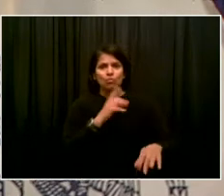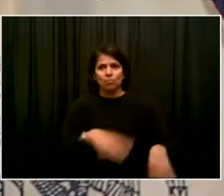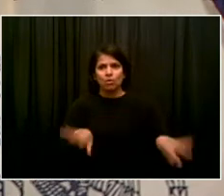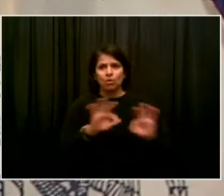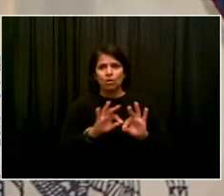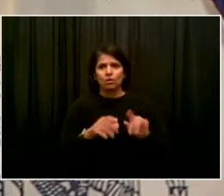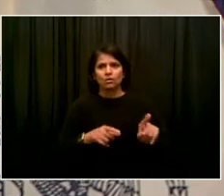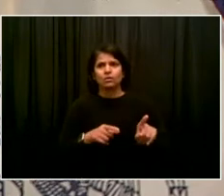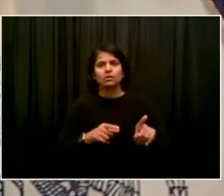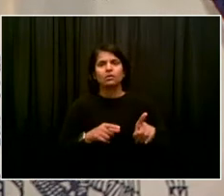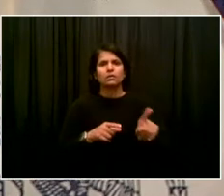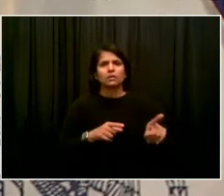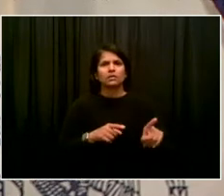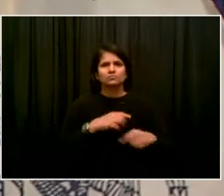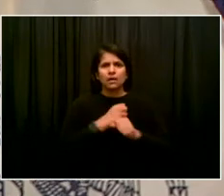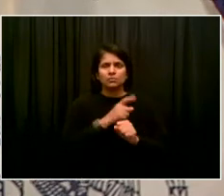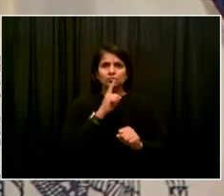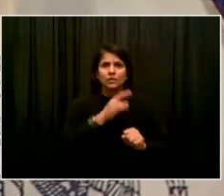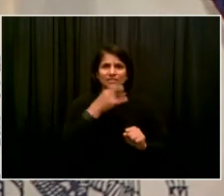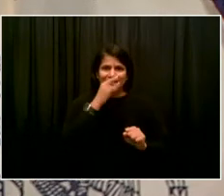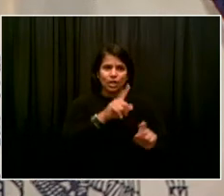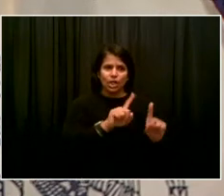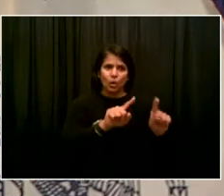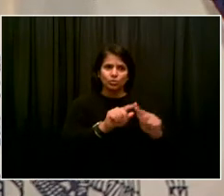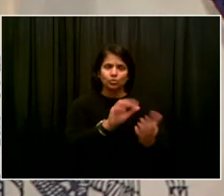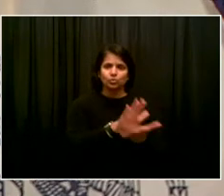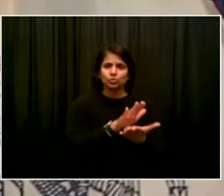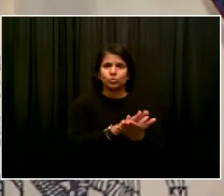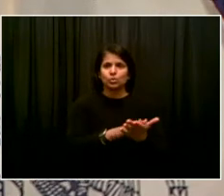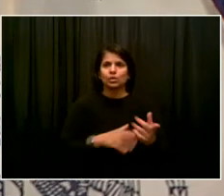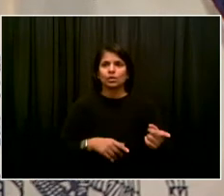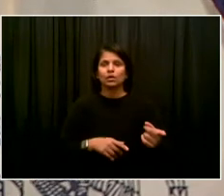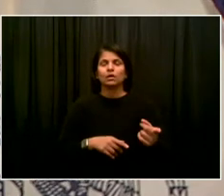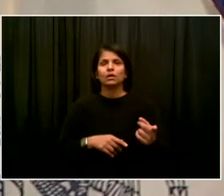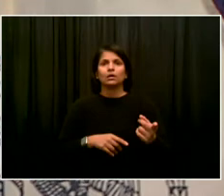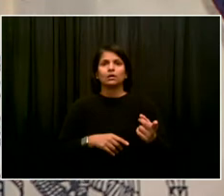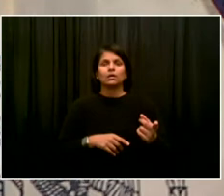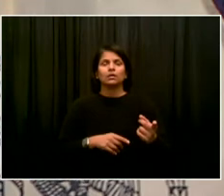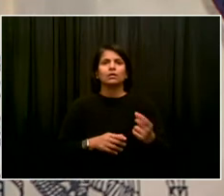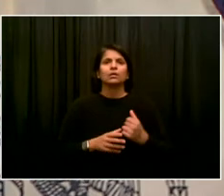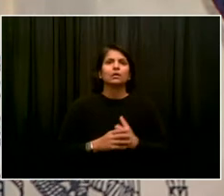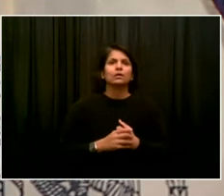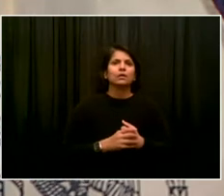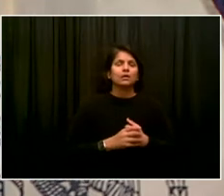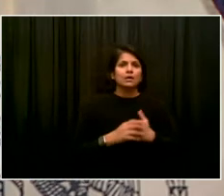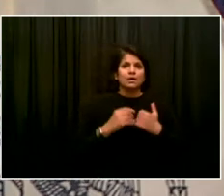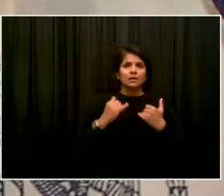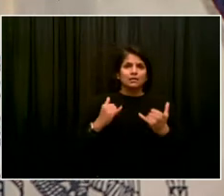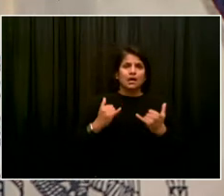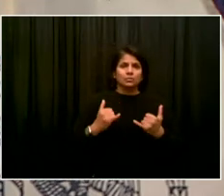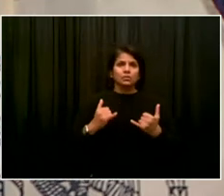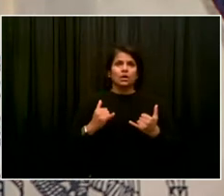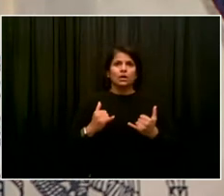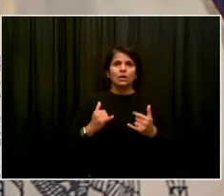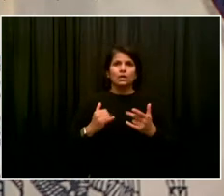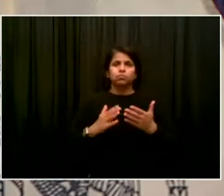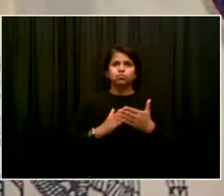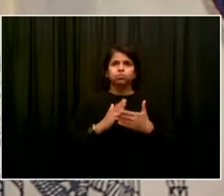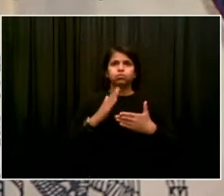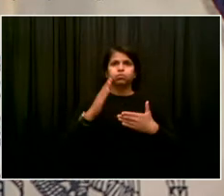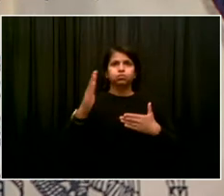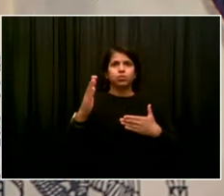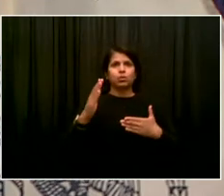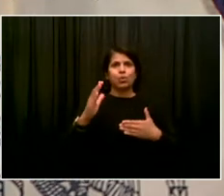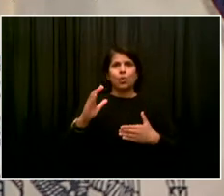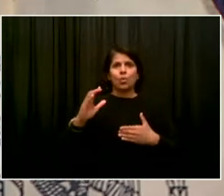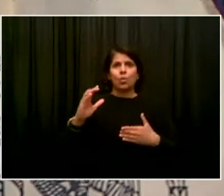school, particularly as we continue to overcome what happened in the last 2 years. And the growing recognition of ways we could